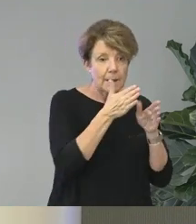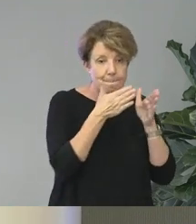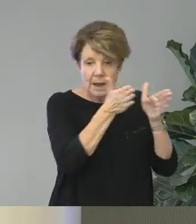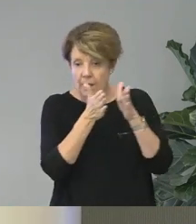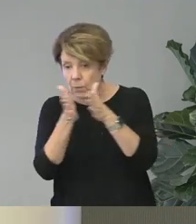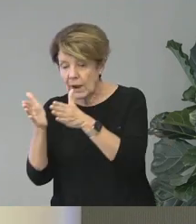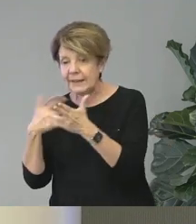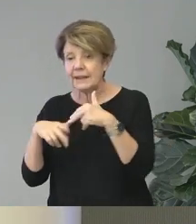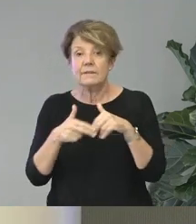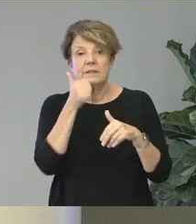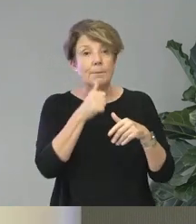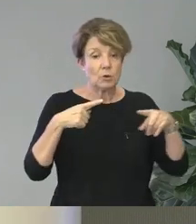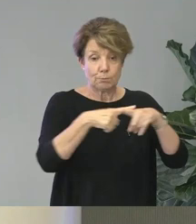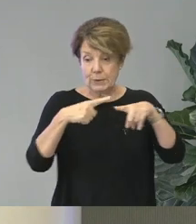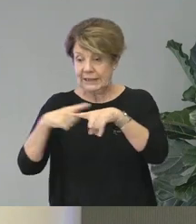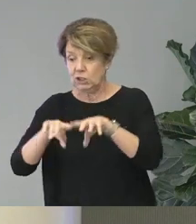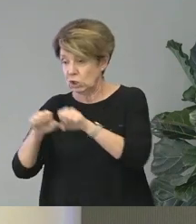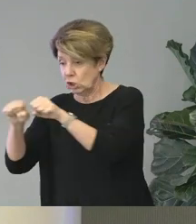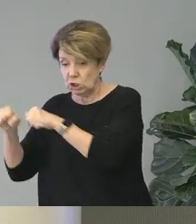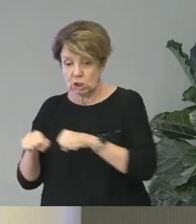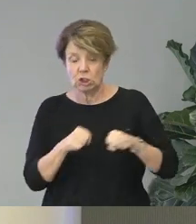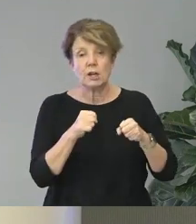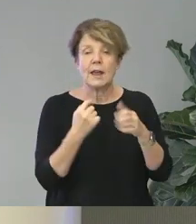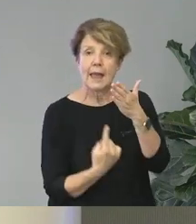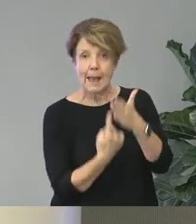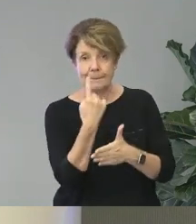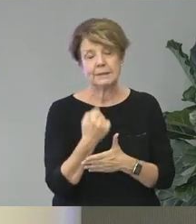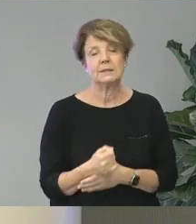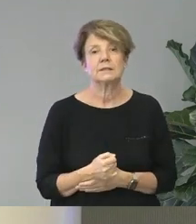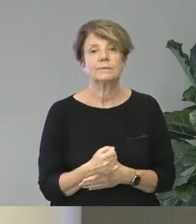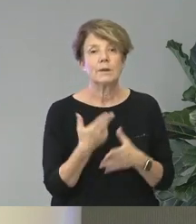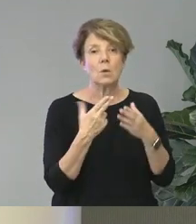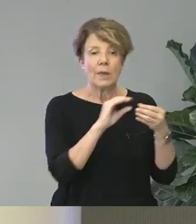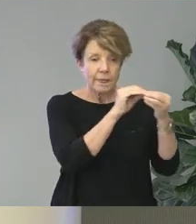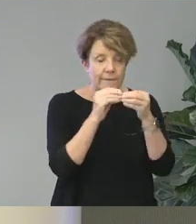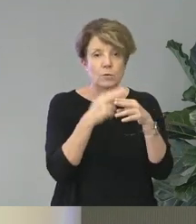rights to be conciliated with the possibility, as a last resort, of